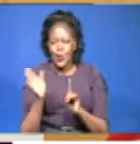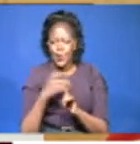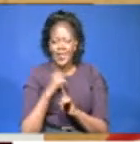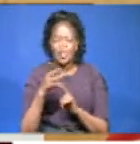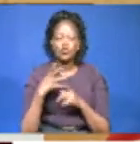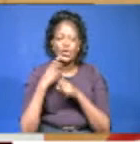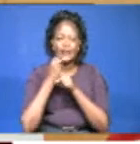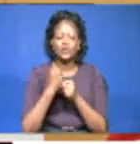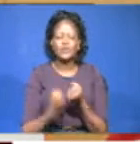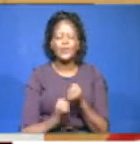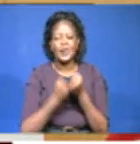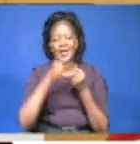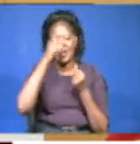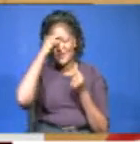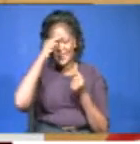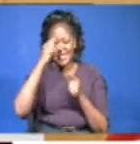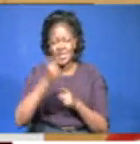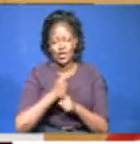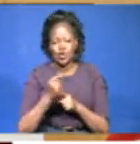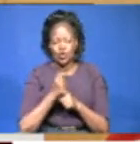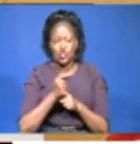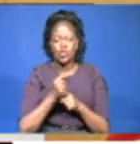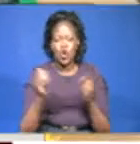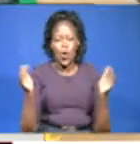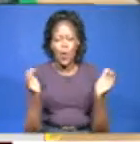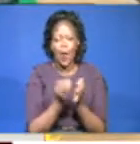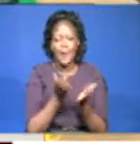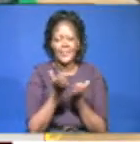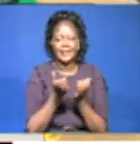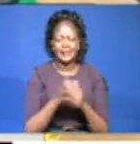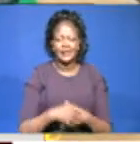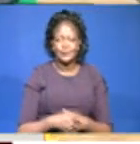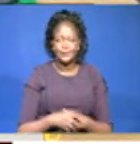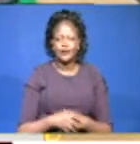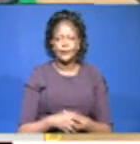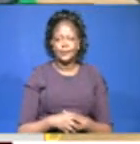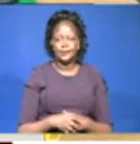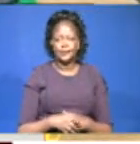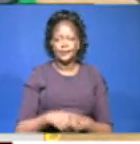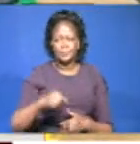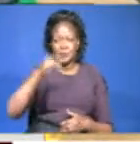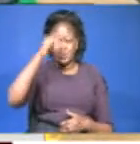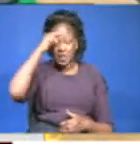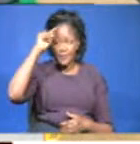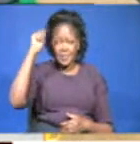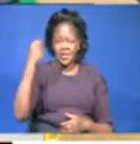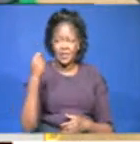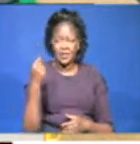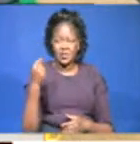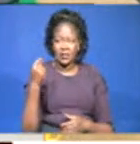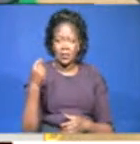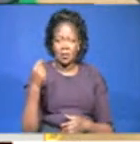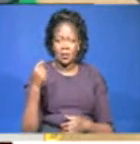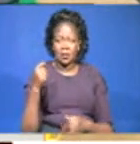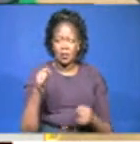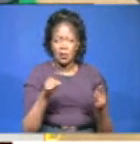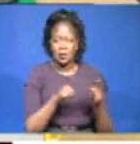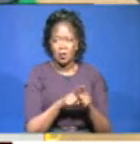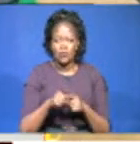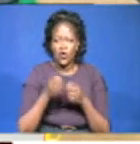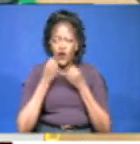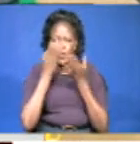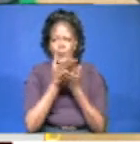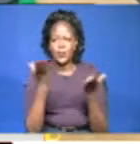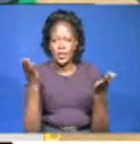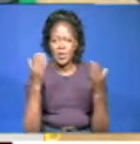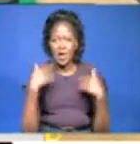support government in training small and micro enterprises. The government of Kenya, as we've briefed you, has